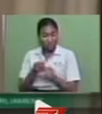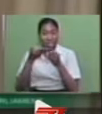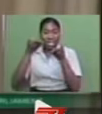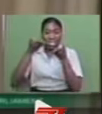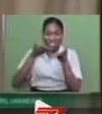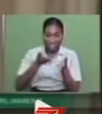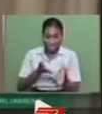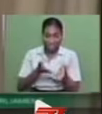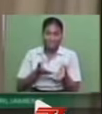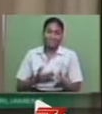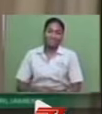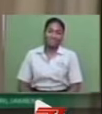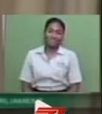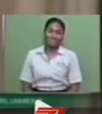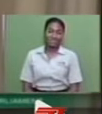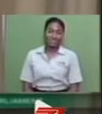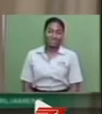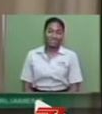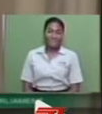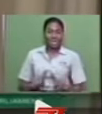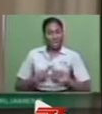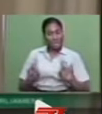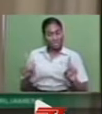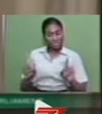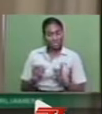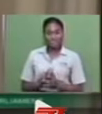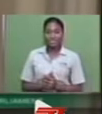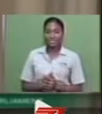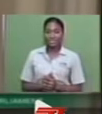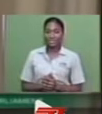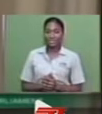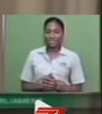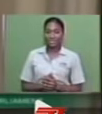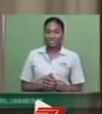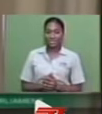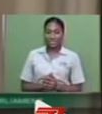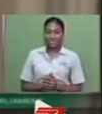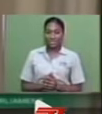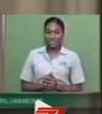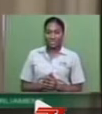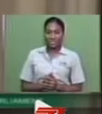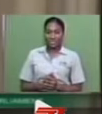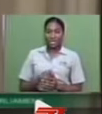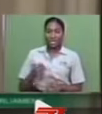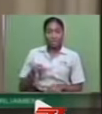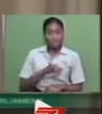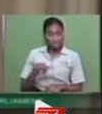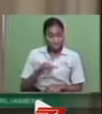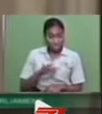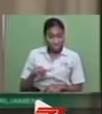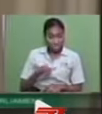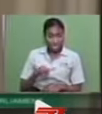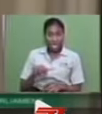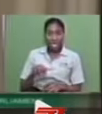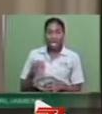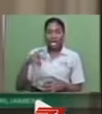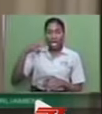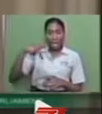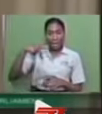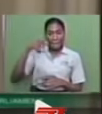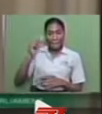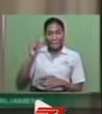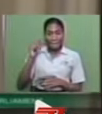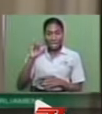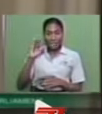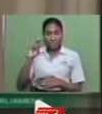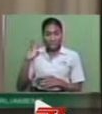tell you what they are. But we never withdrew. And with credit to Mr. Patrick Manning, even when there was a former Prime